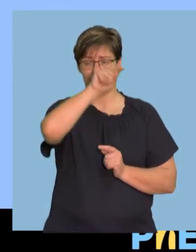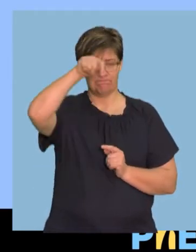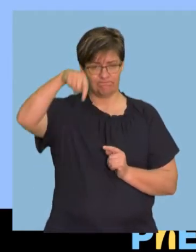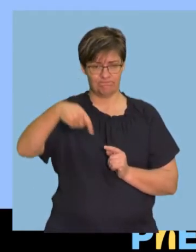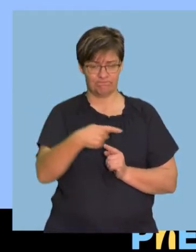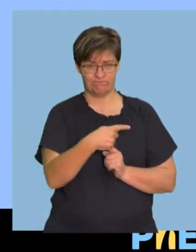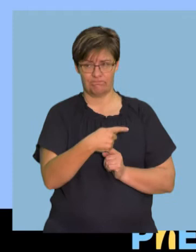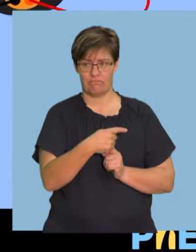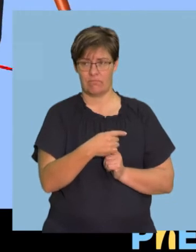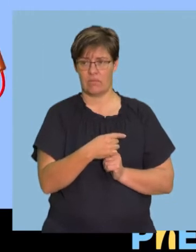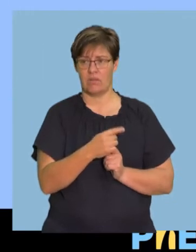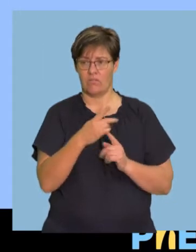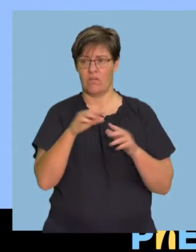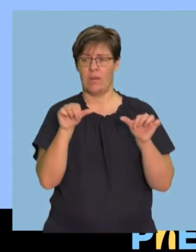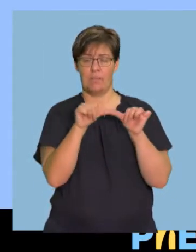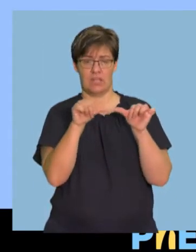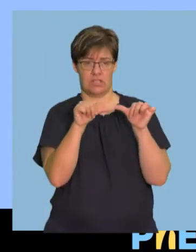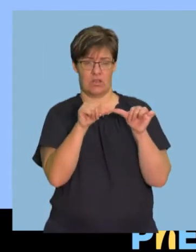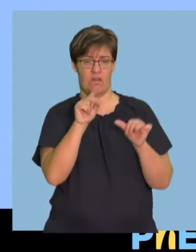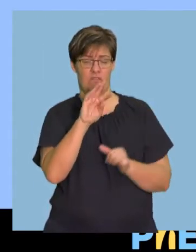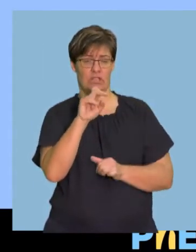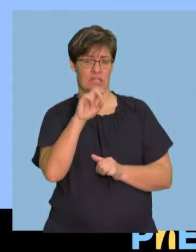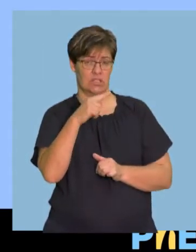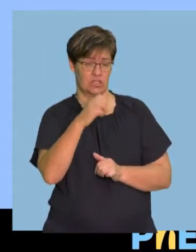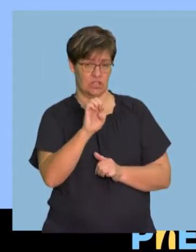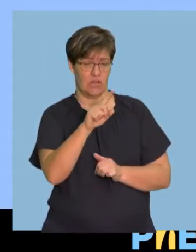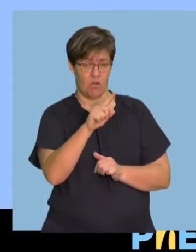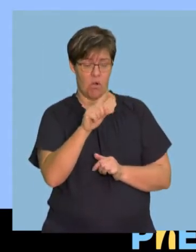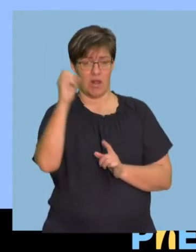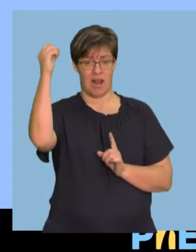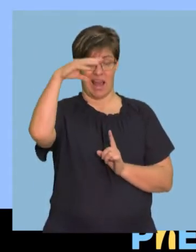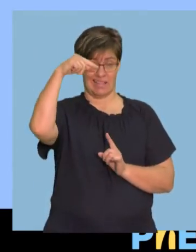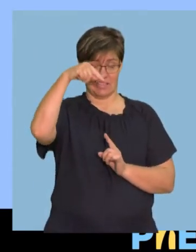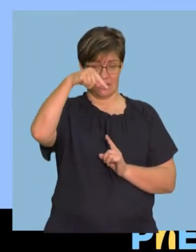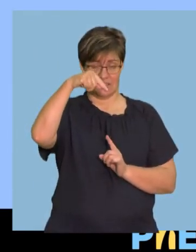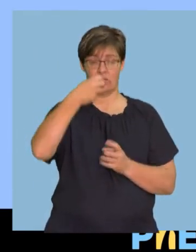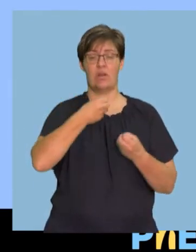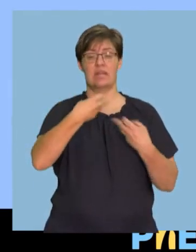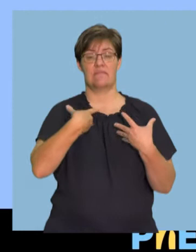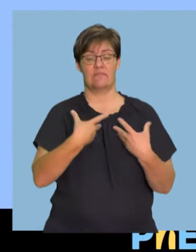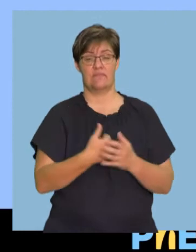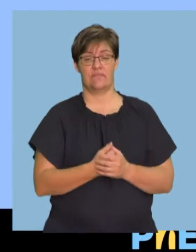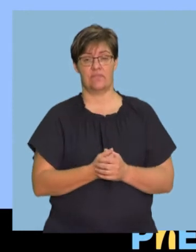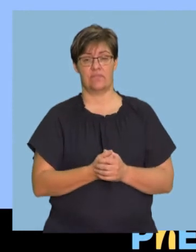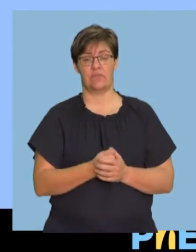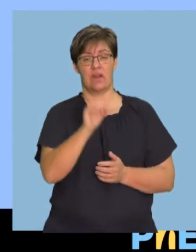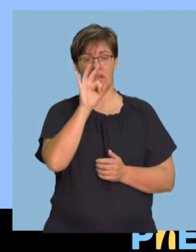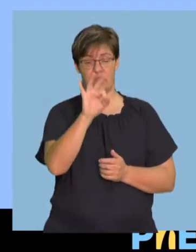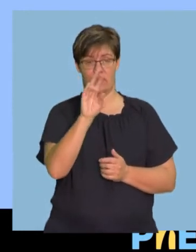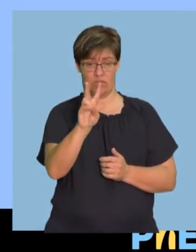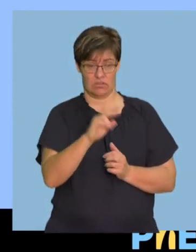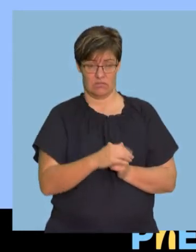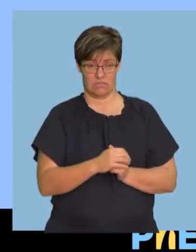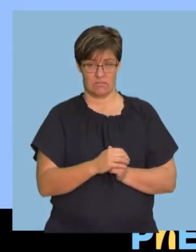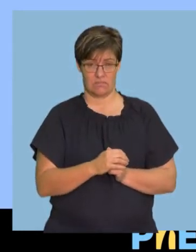So if we were also to measure the voltage across the light bulb, it will actually give us 3